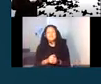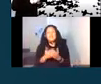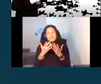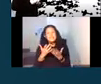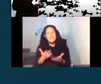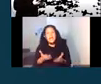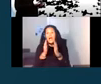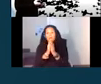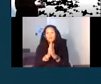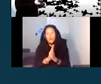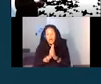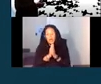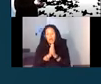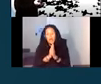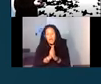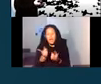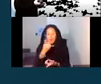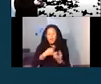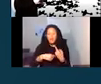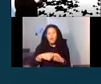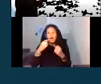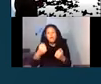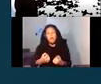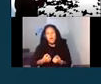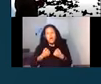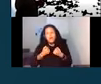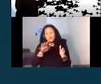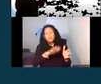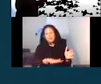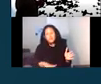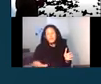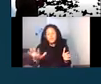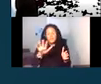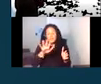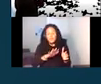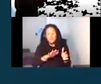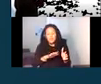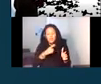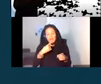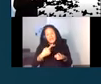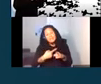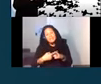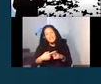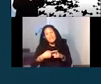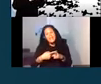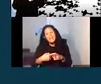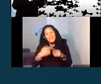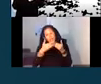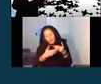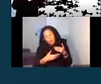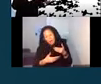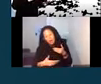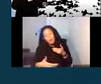free. Now pray we for a country that